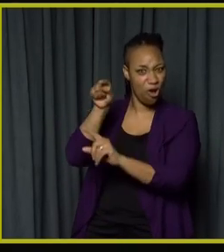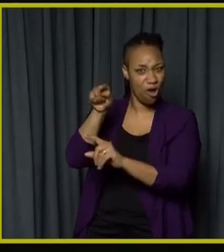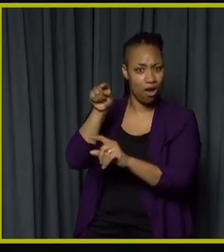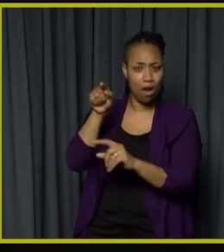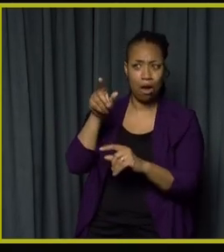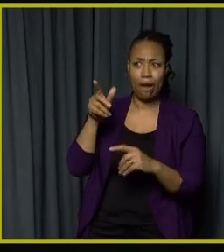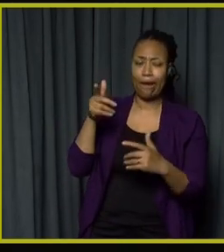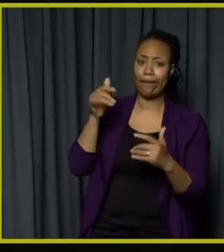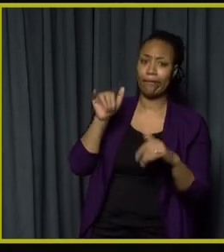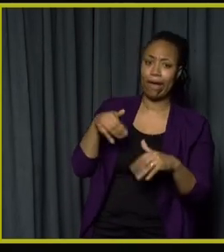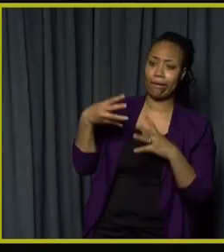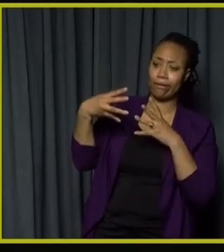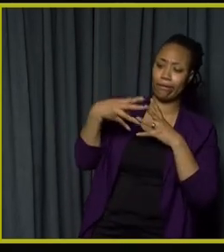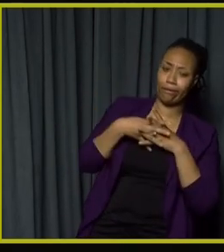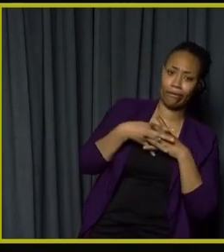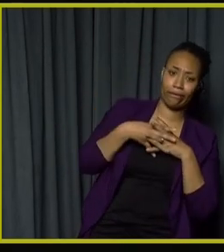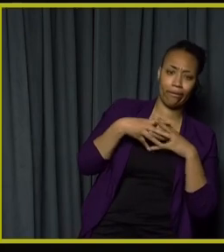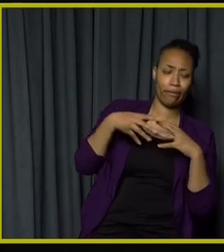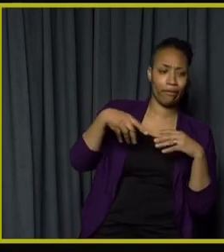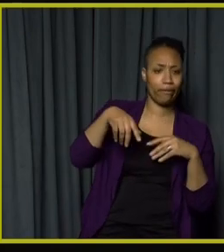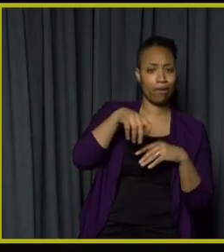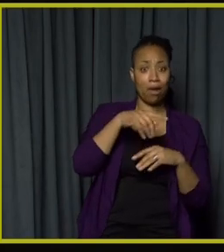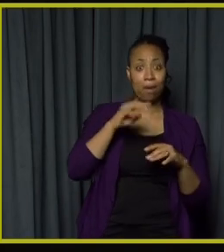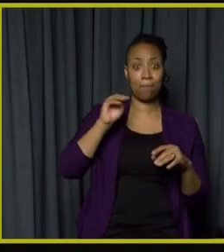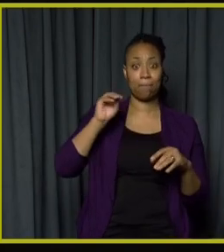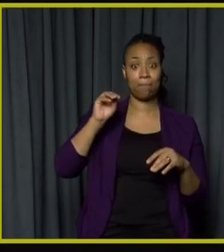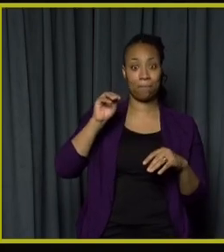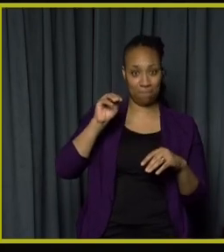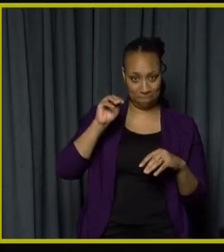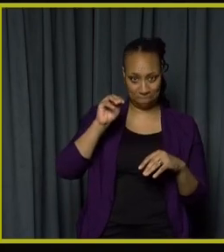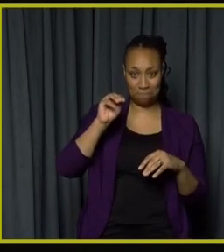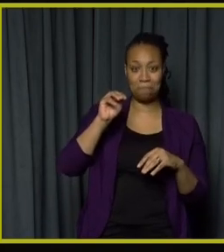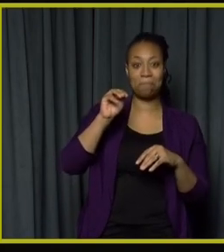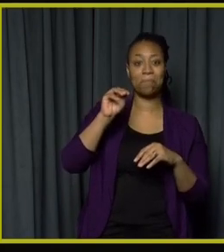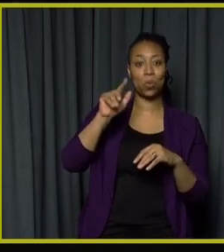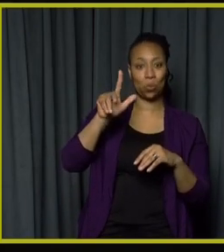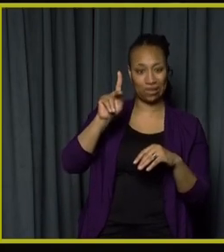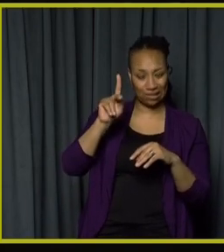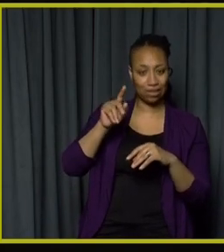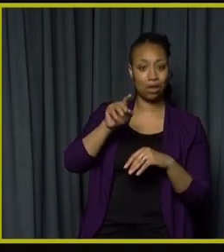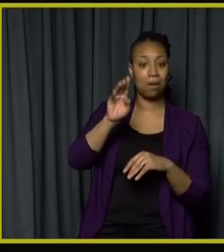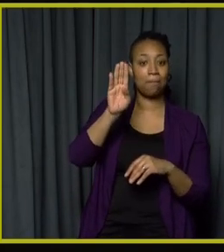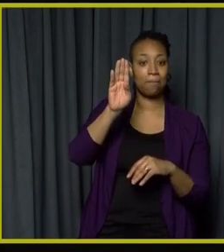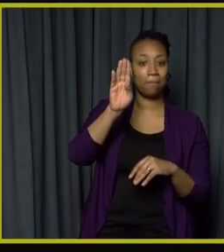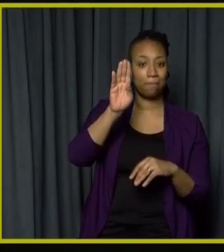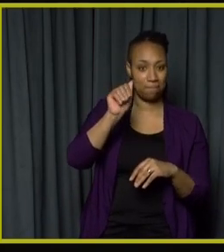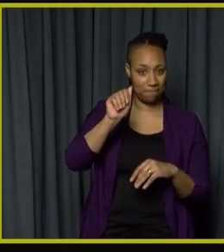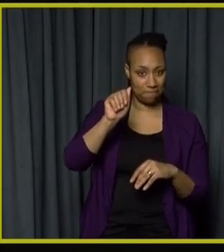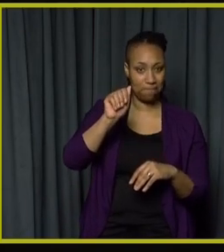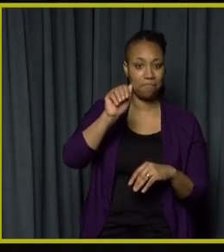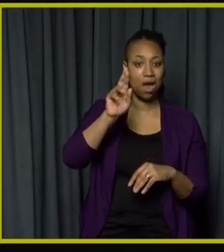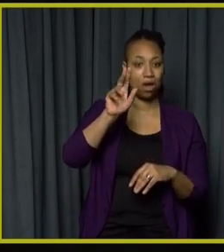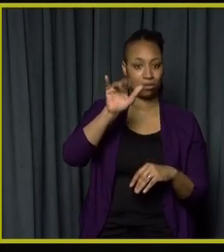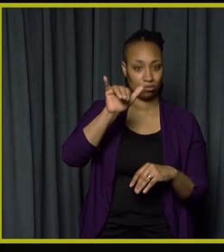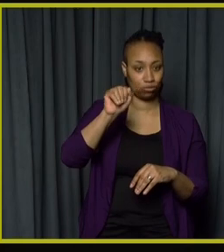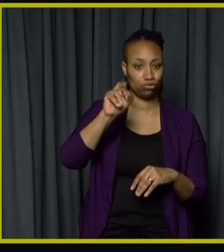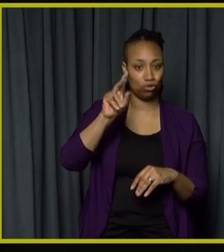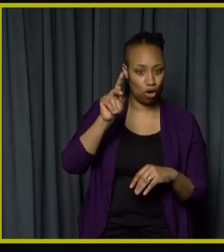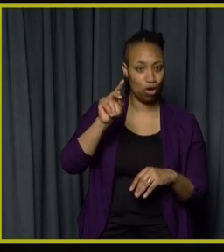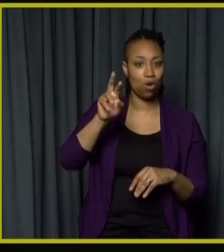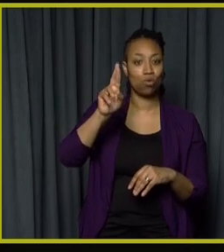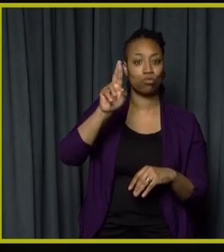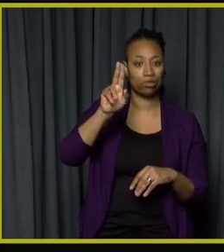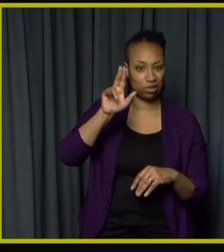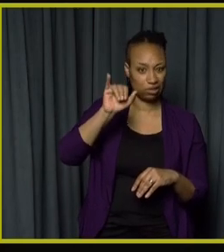gay, decided it was time to get with white folk like Glenn Smiley and Jonathan Daniels and Viola Russo and James Reeb, when they got